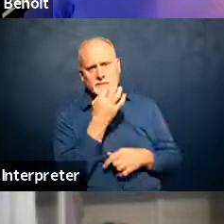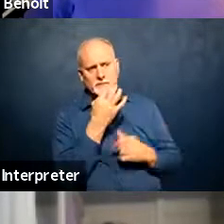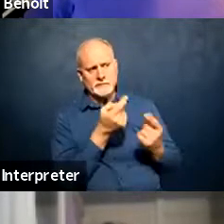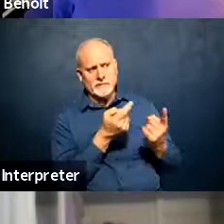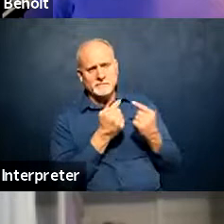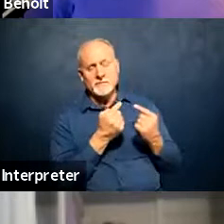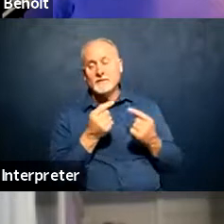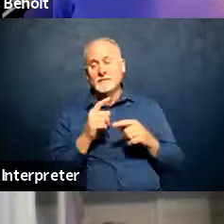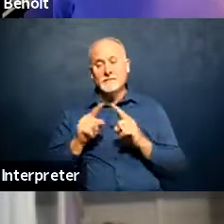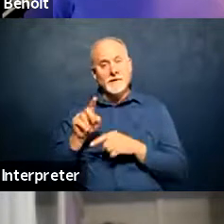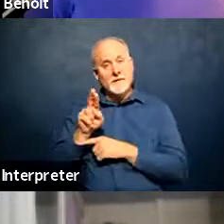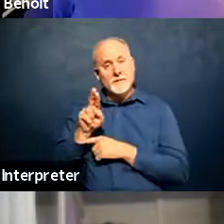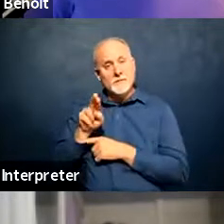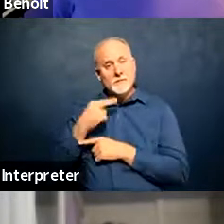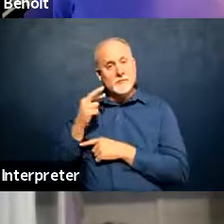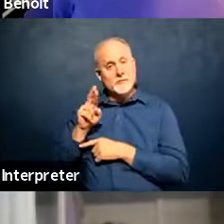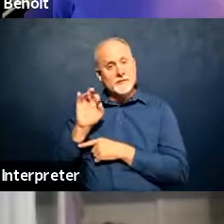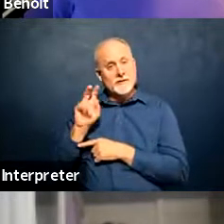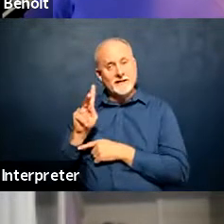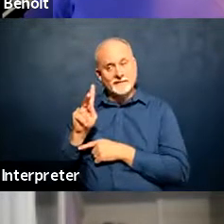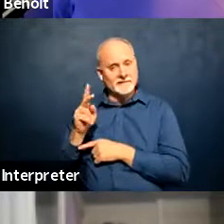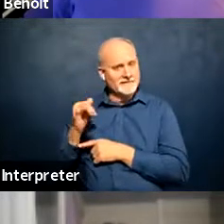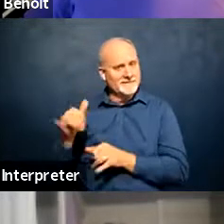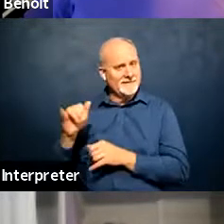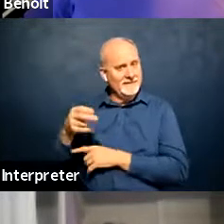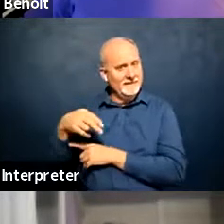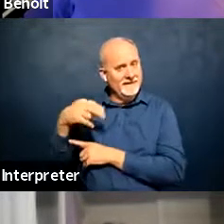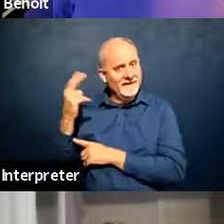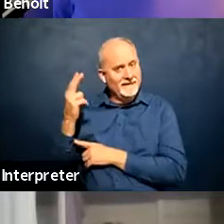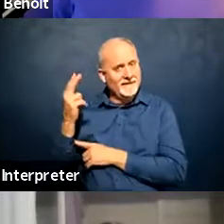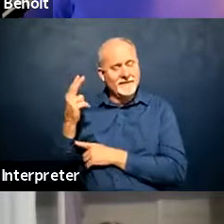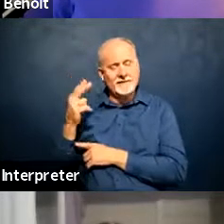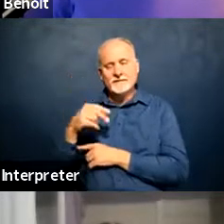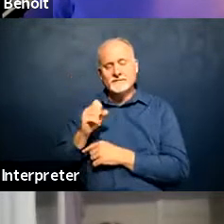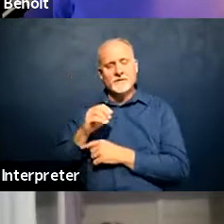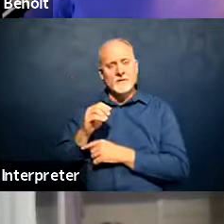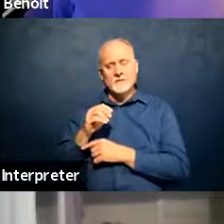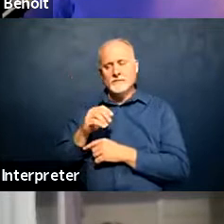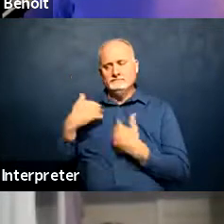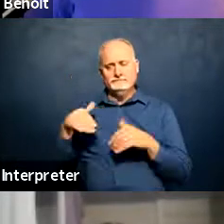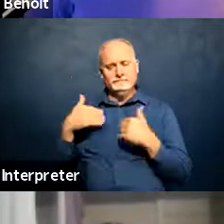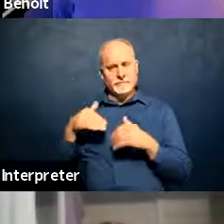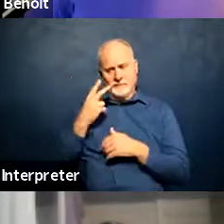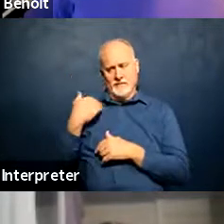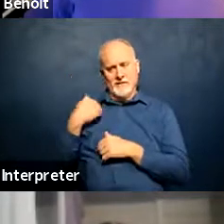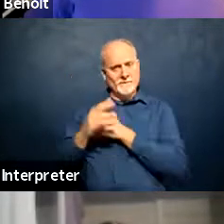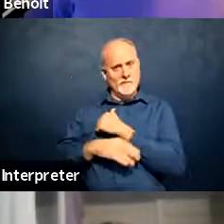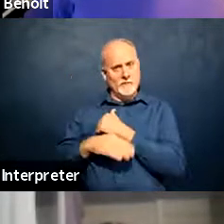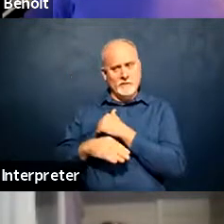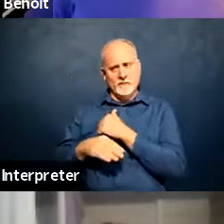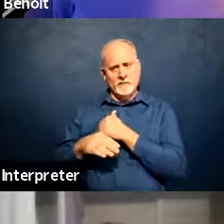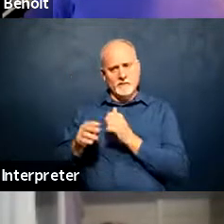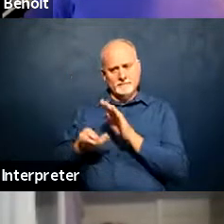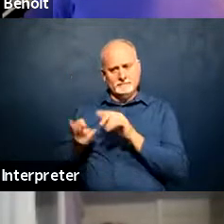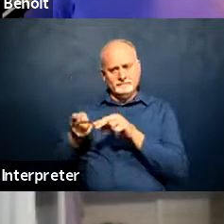infected is still very high. So the behaviors that we had with the level of intensity in the fall, we still need to